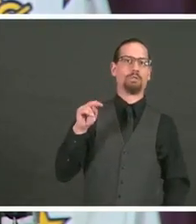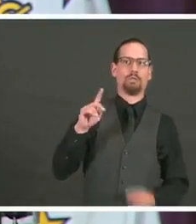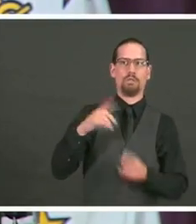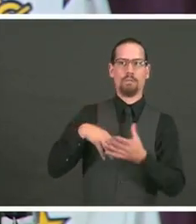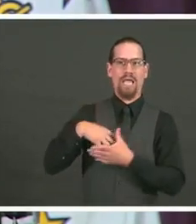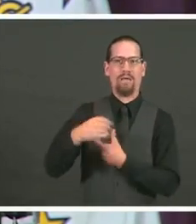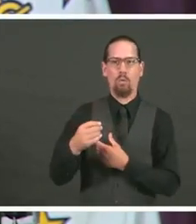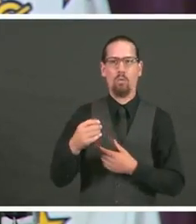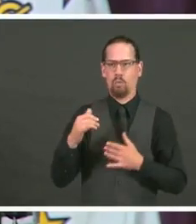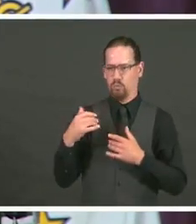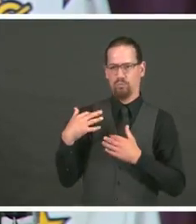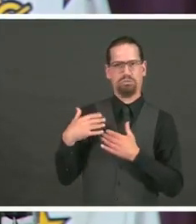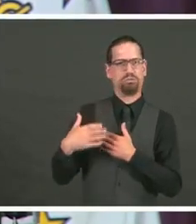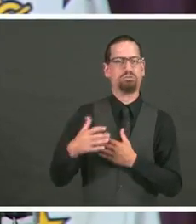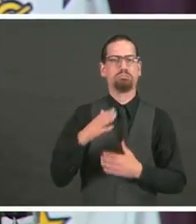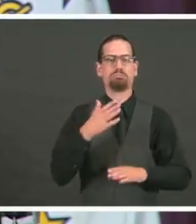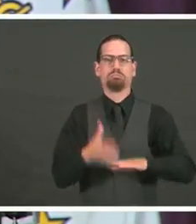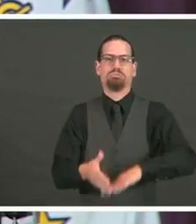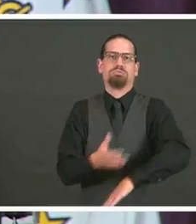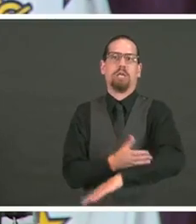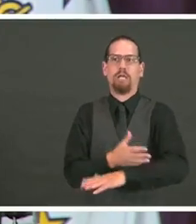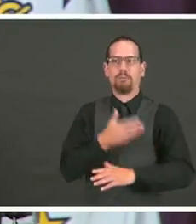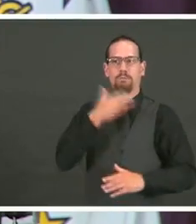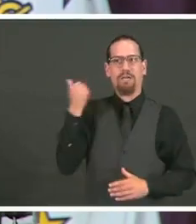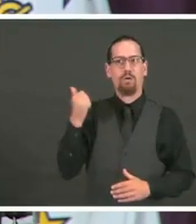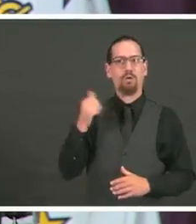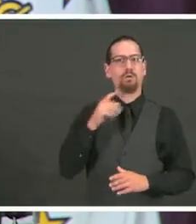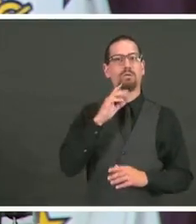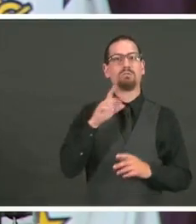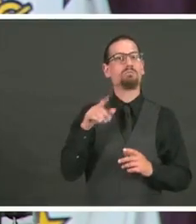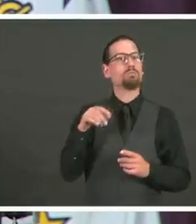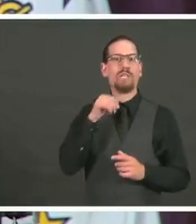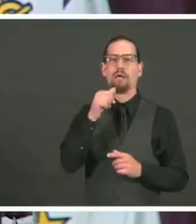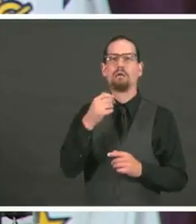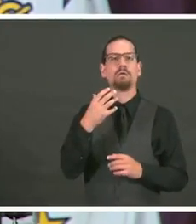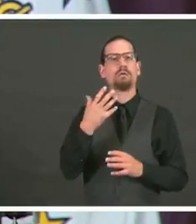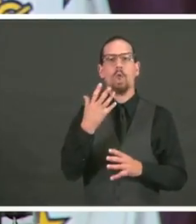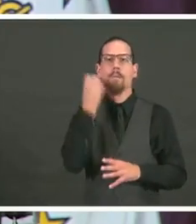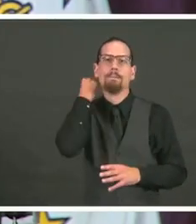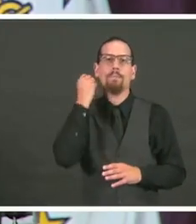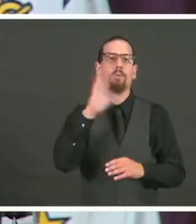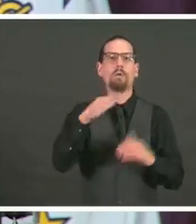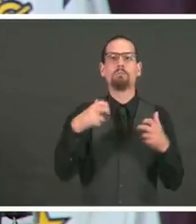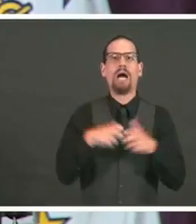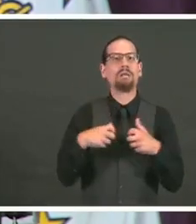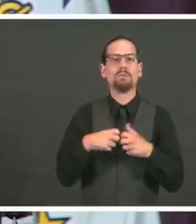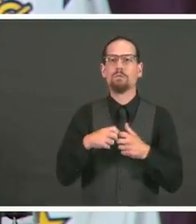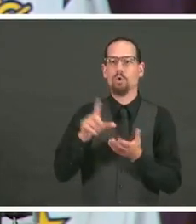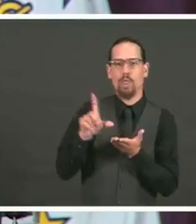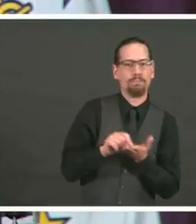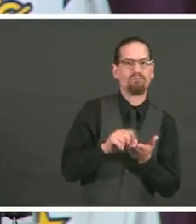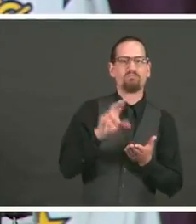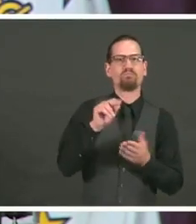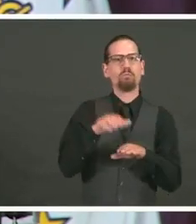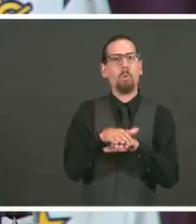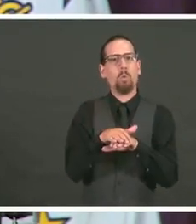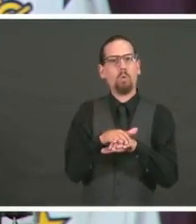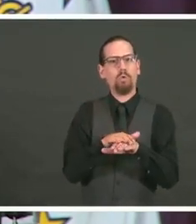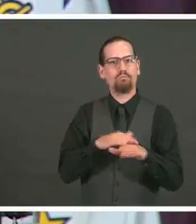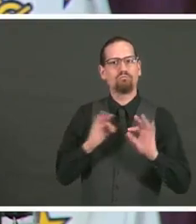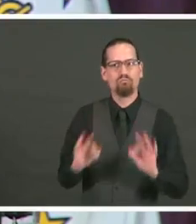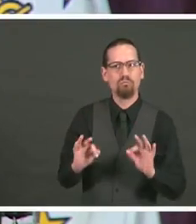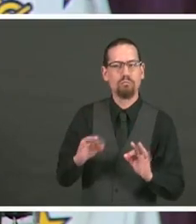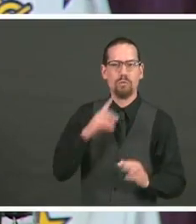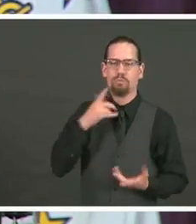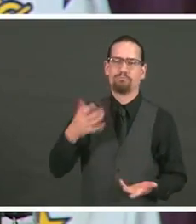This one doesn't drain your battery as much, so please use it. This isn't going to be forever. This is for right now. This is super helpful, and I would